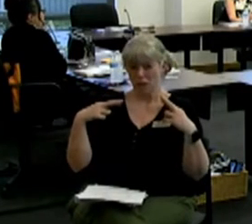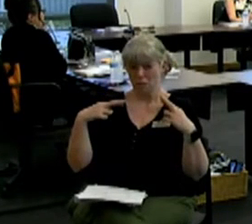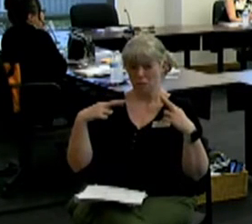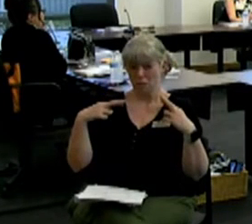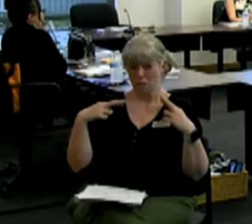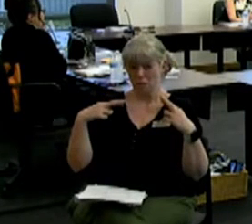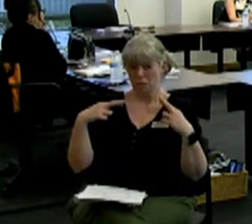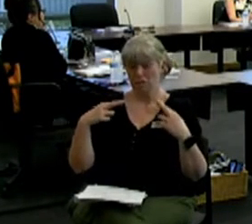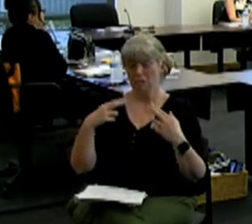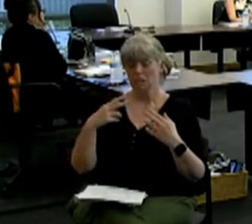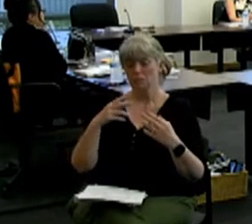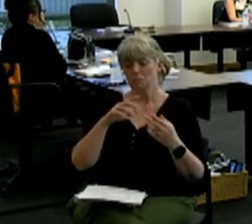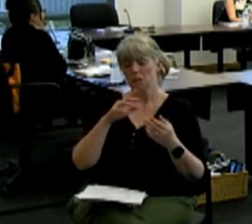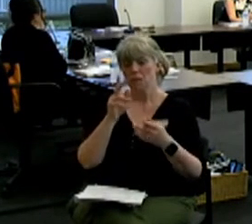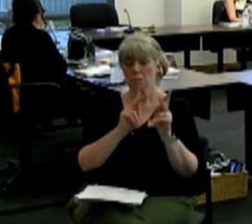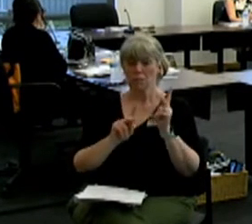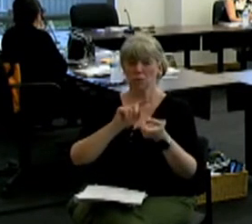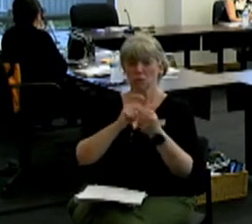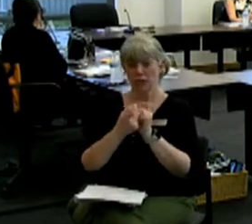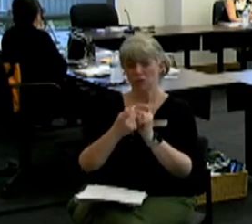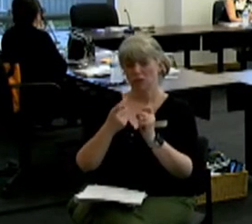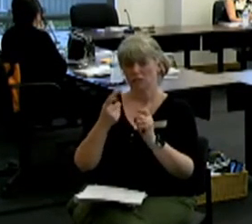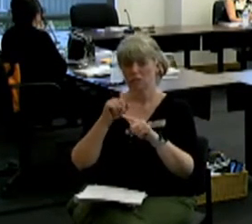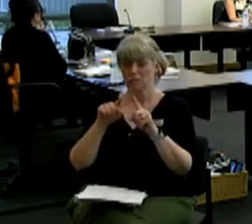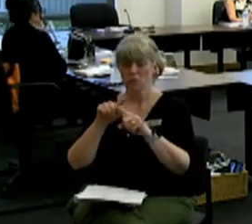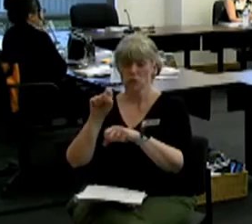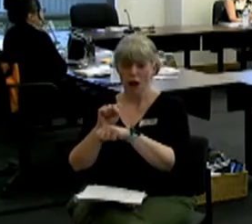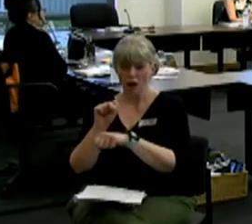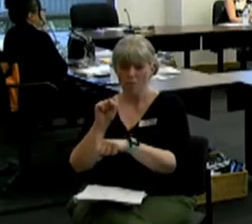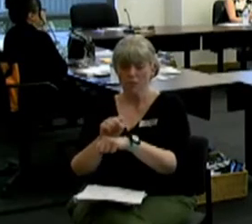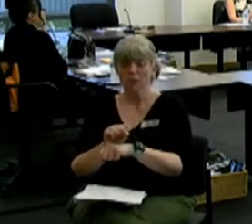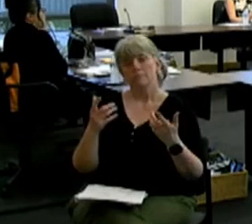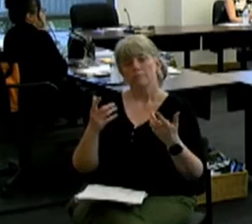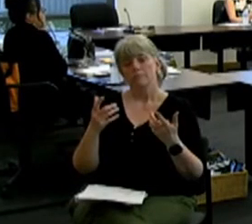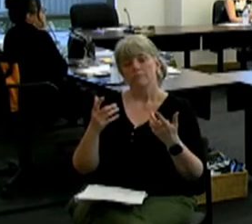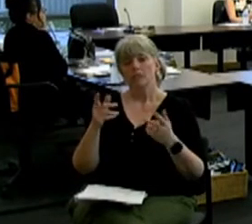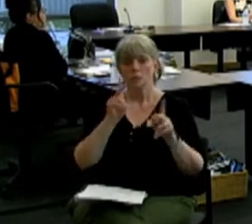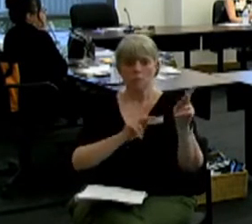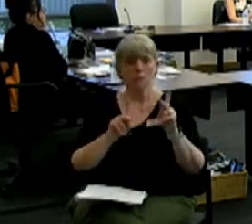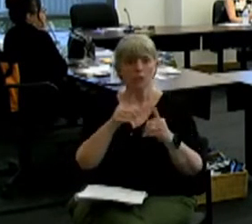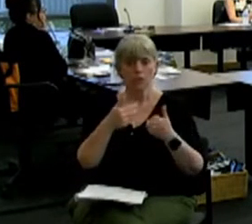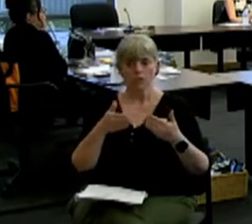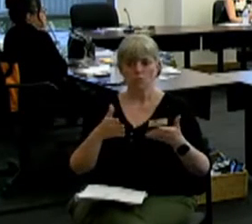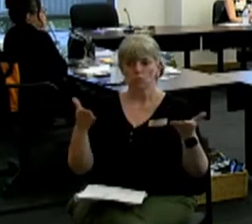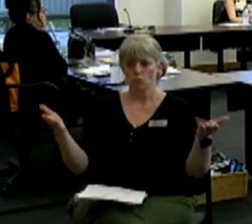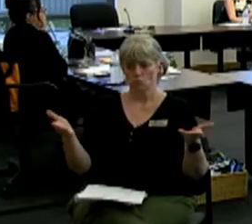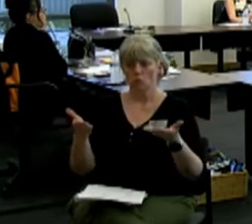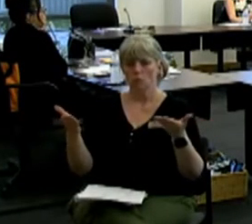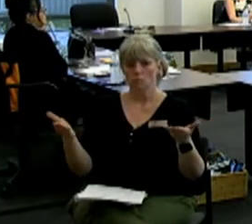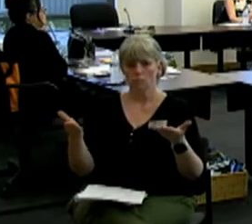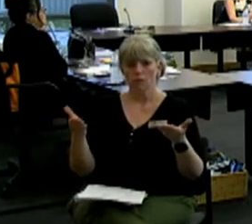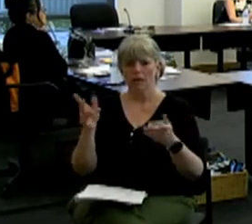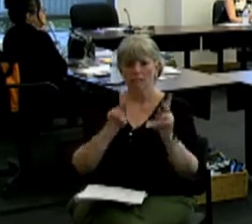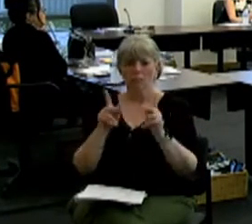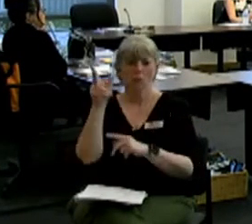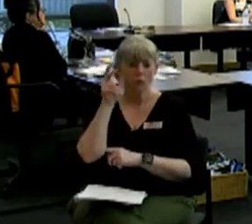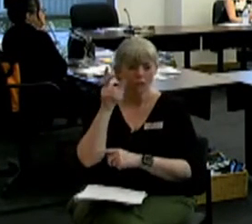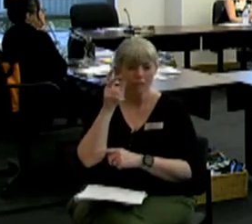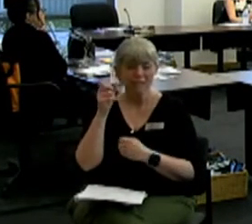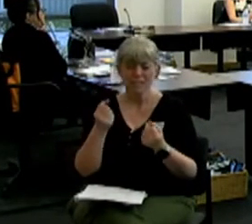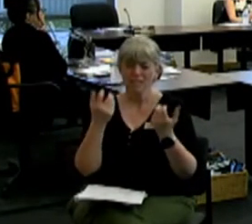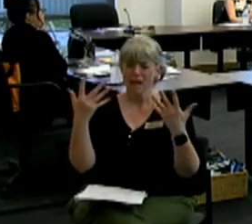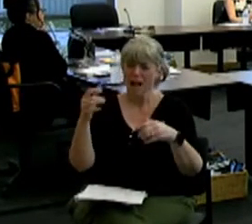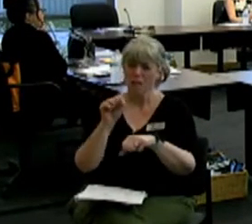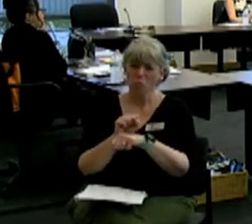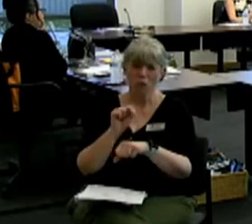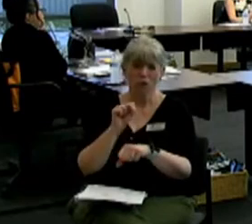positions at the college. So, you know, I have to give it room, and who are listening, it's a lot of